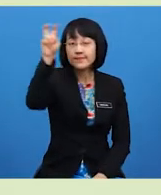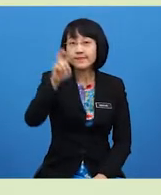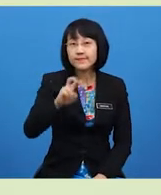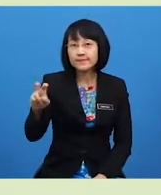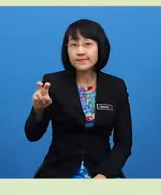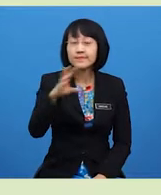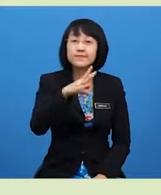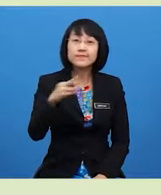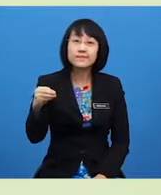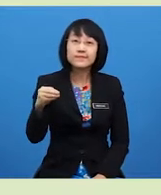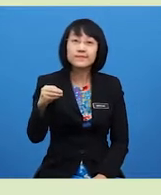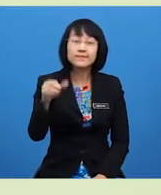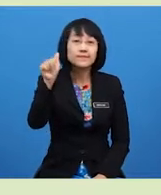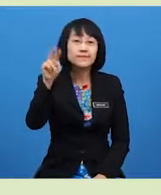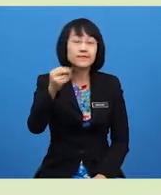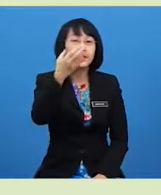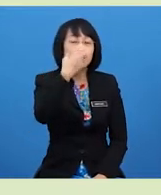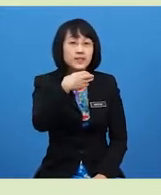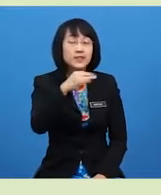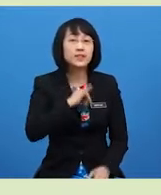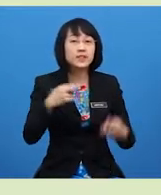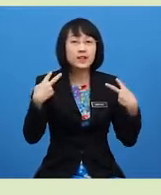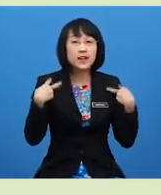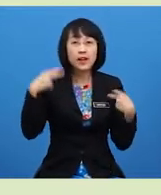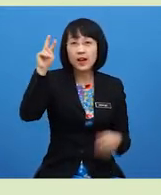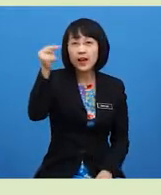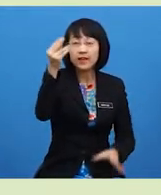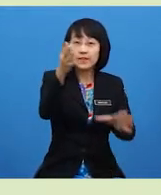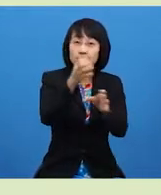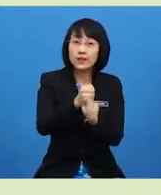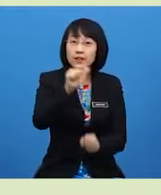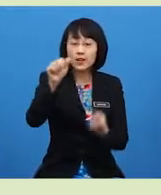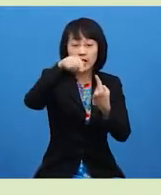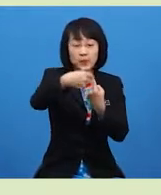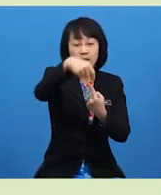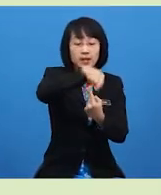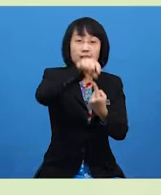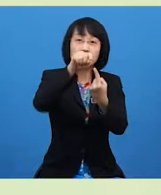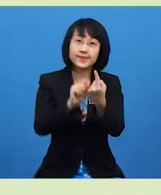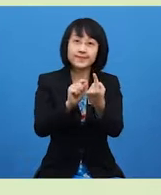pizza and an apple. I haven't got a banana.